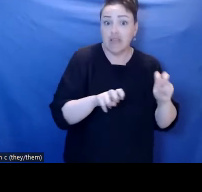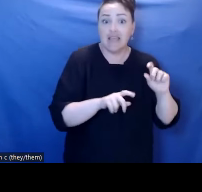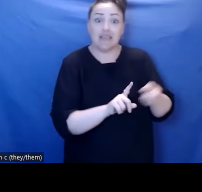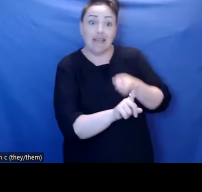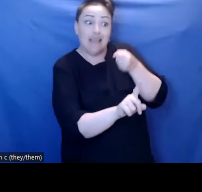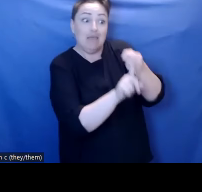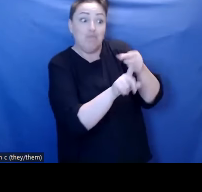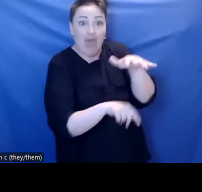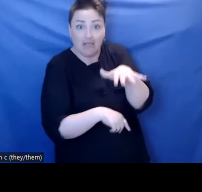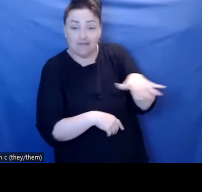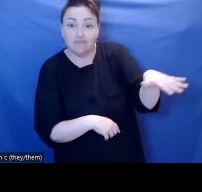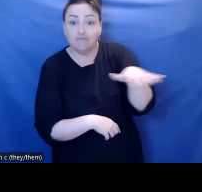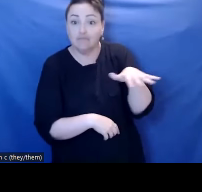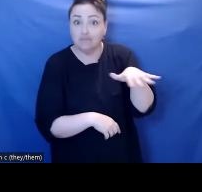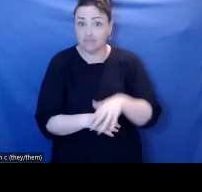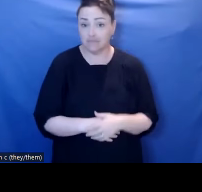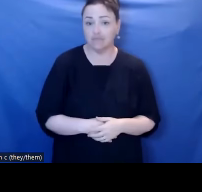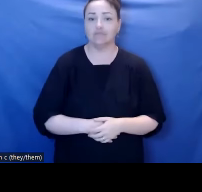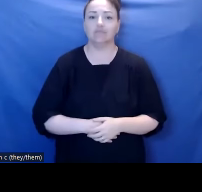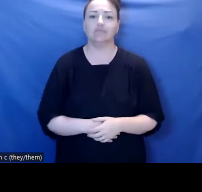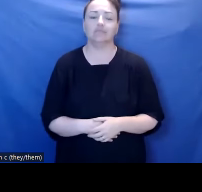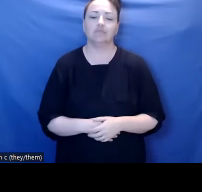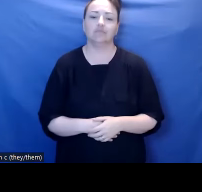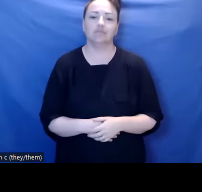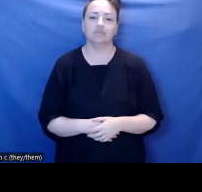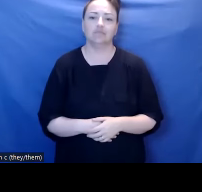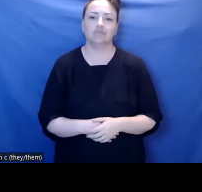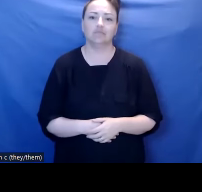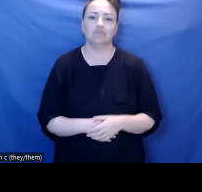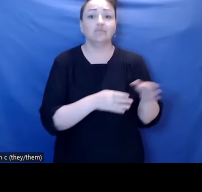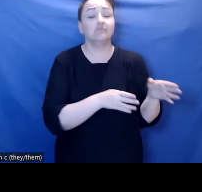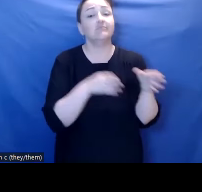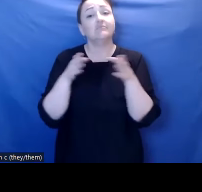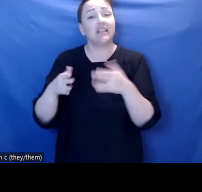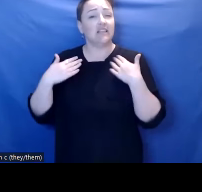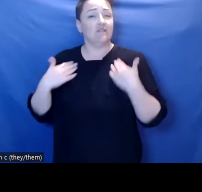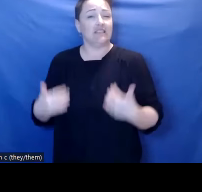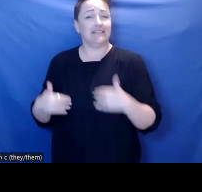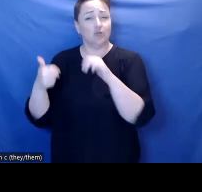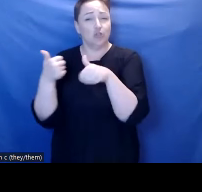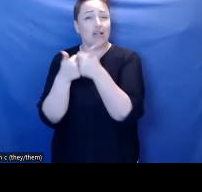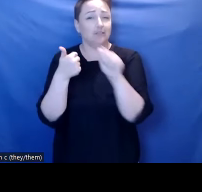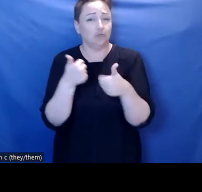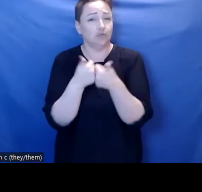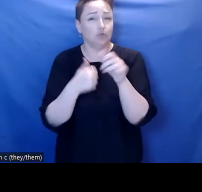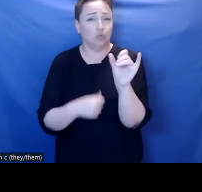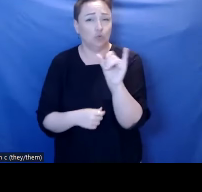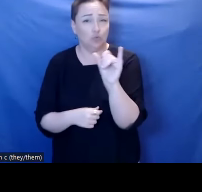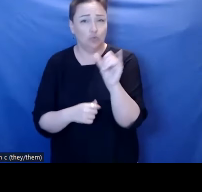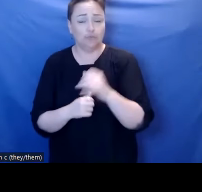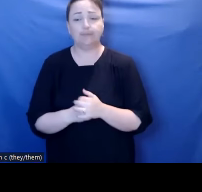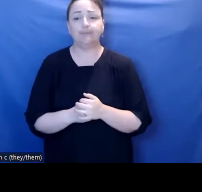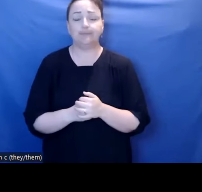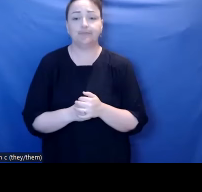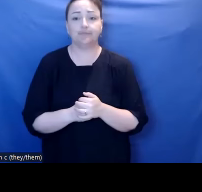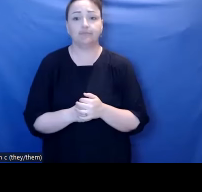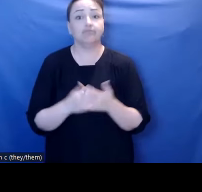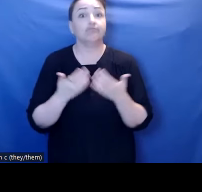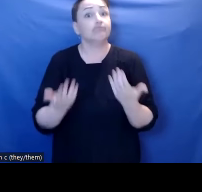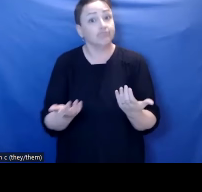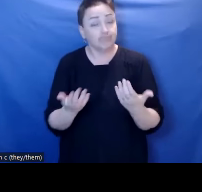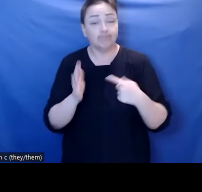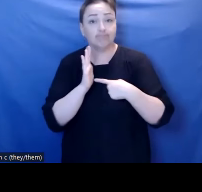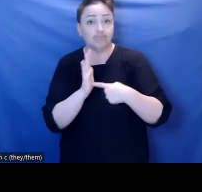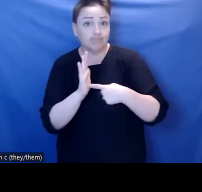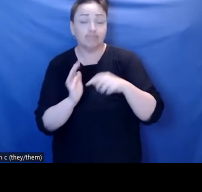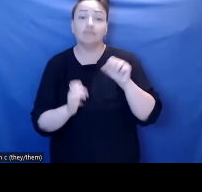infill sites? You also want to consider the physical challenges of these retail commercial sites. For example, strip malls tend to be